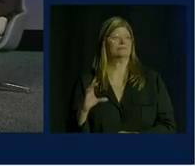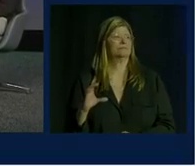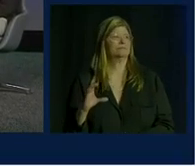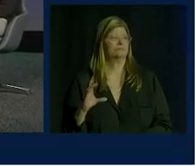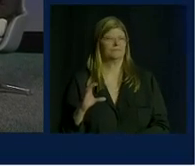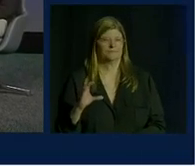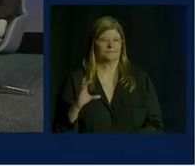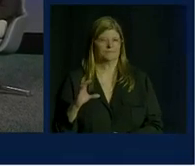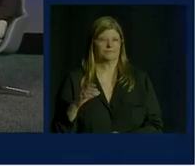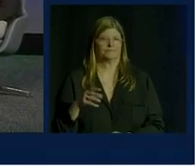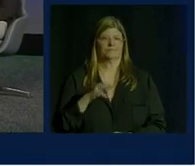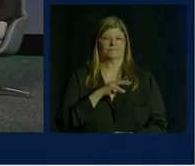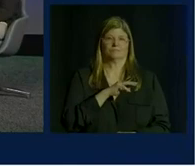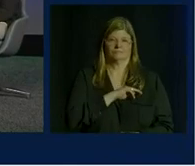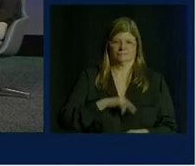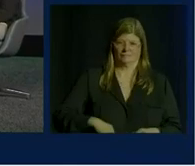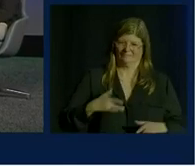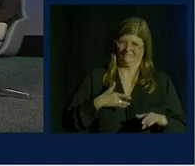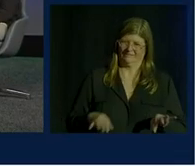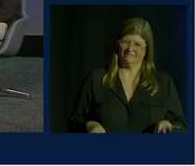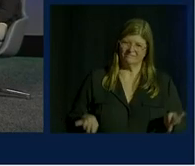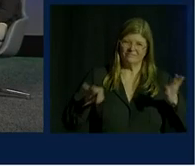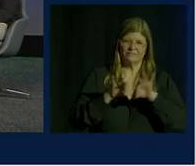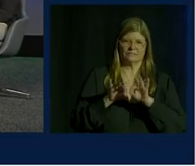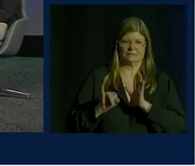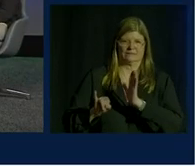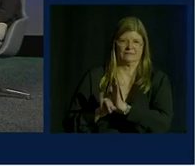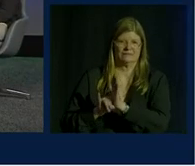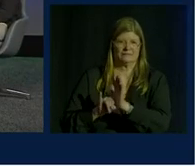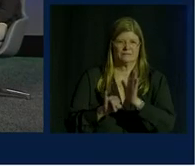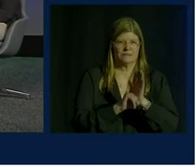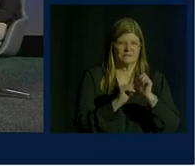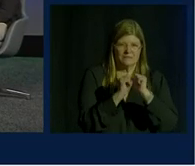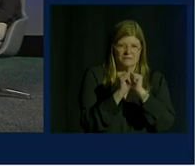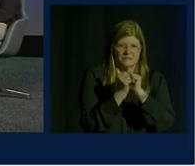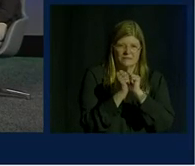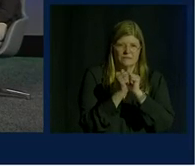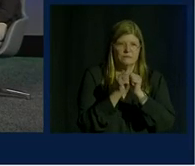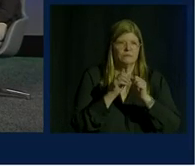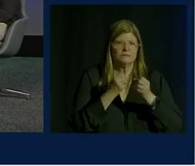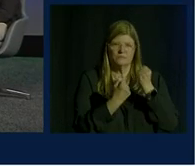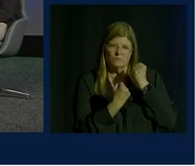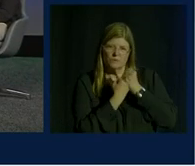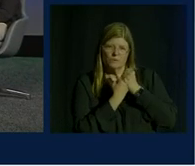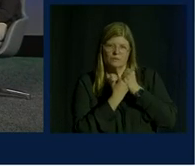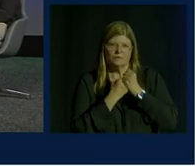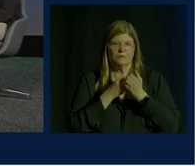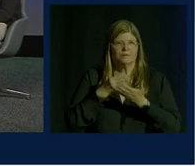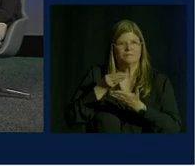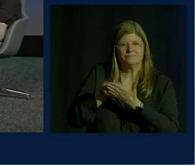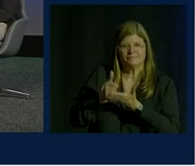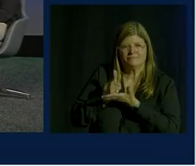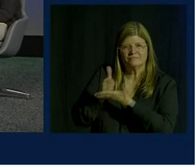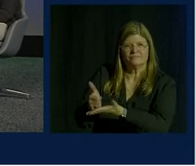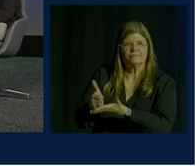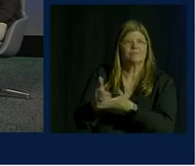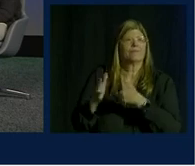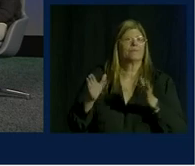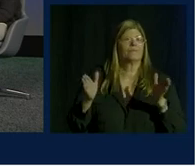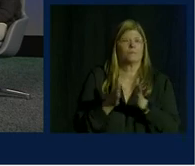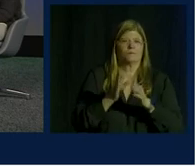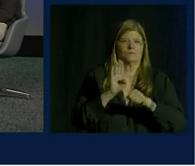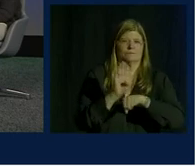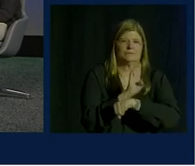important for us to identify how we can support and help our small businesses, our retailers, identify